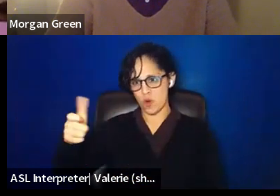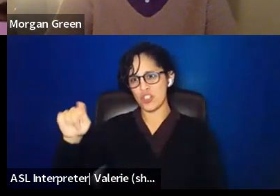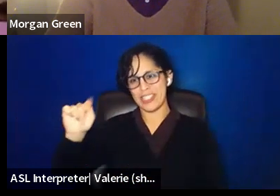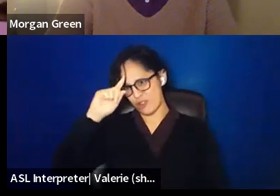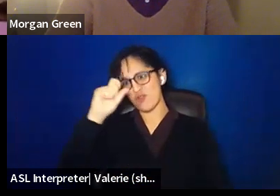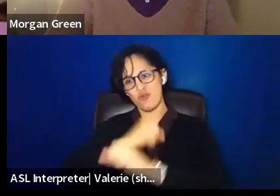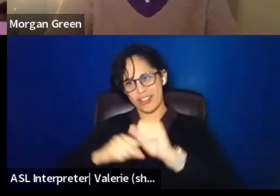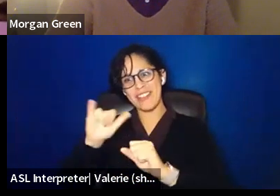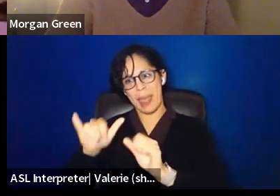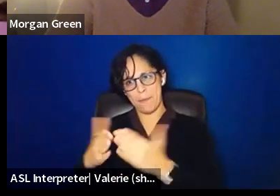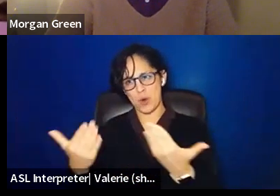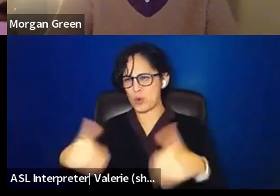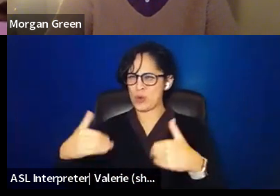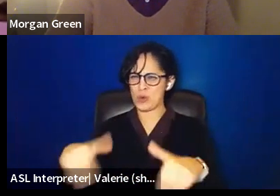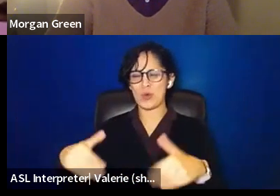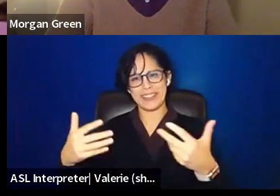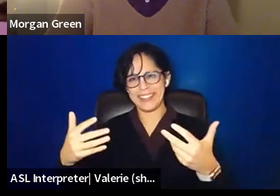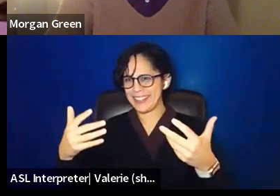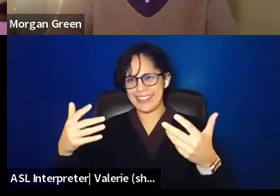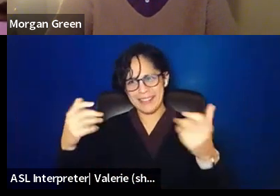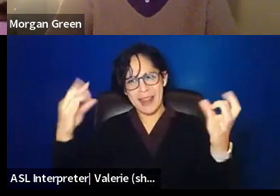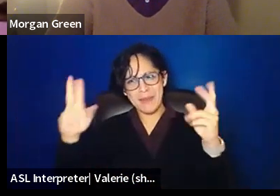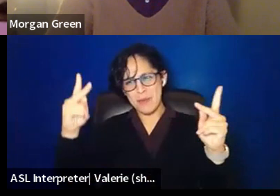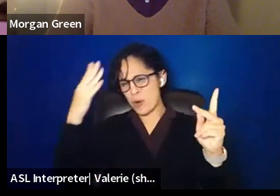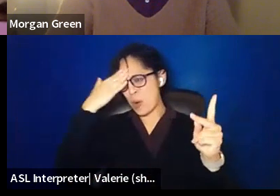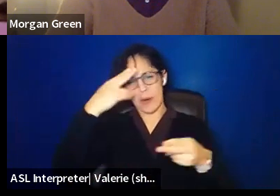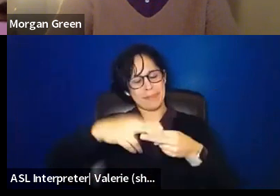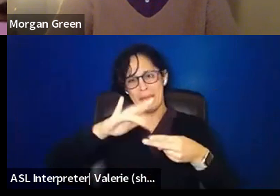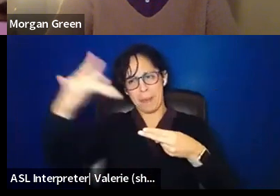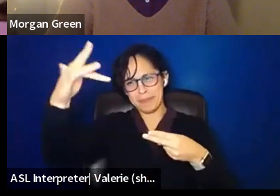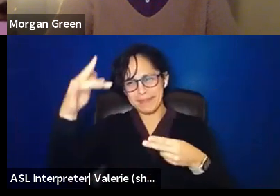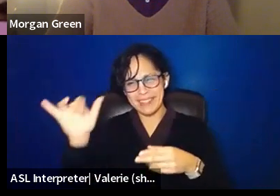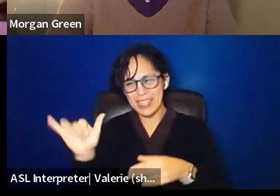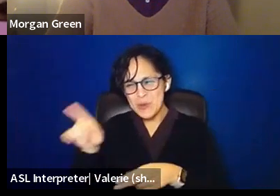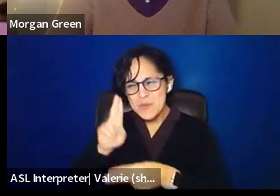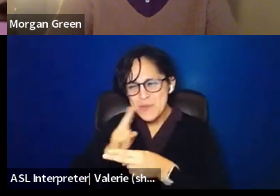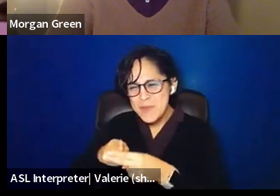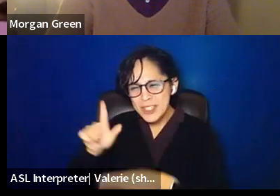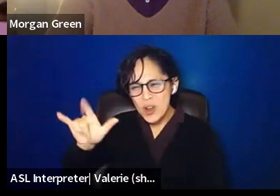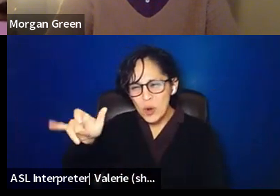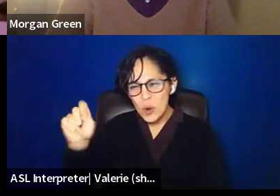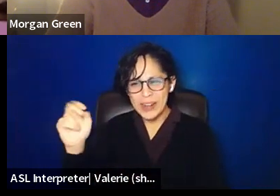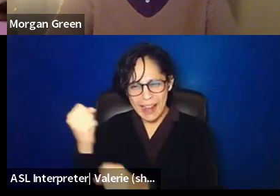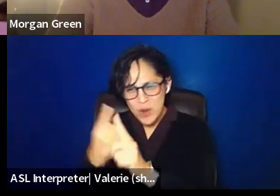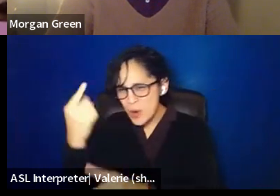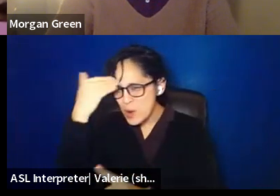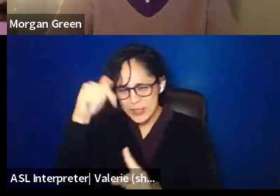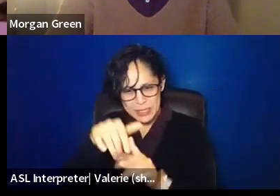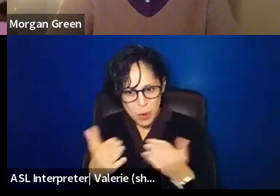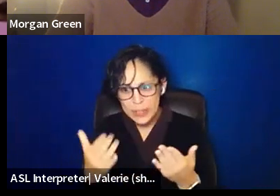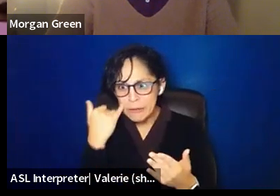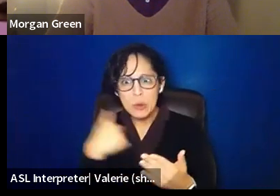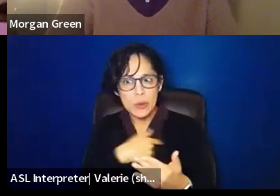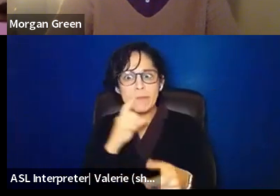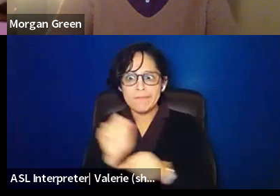I feel like a joke saying that. That's really helpful, as you said, Lauren. Like, if we all could actually function the way that